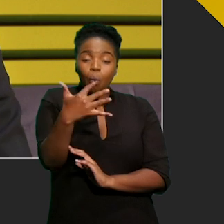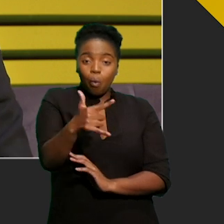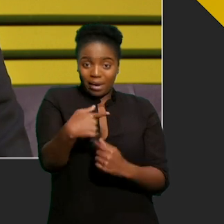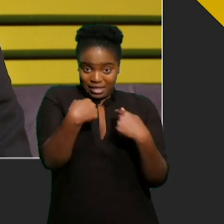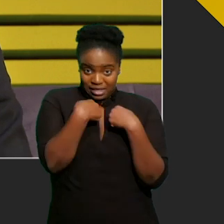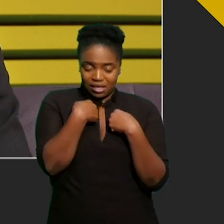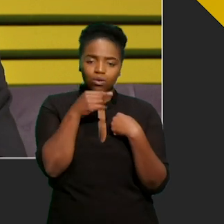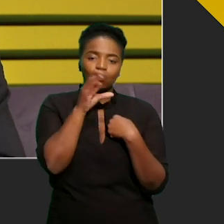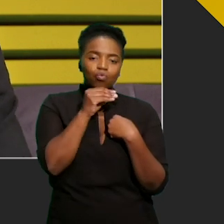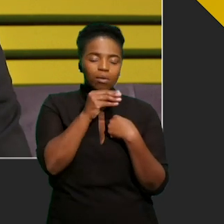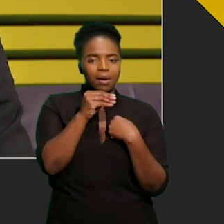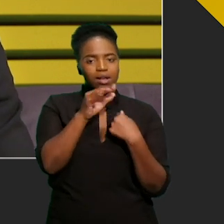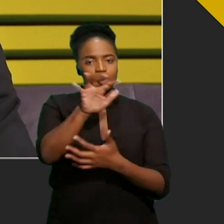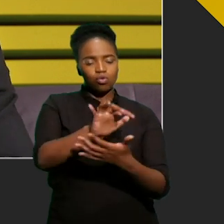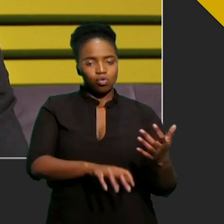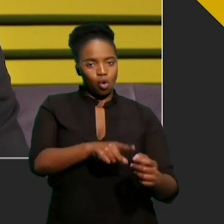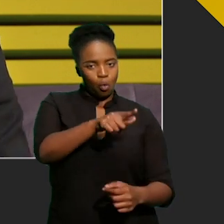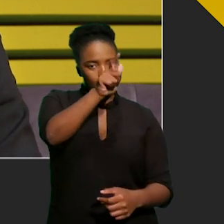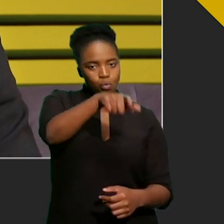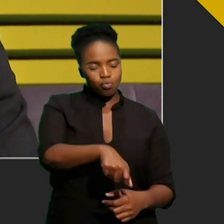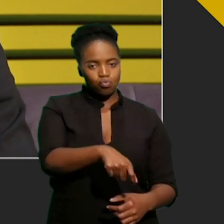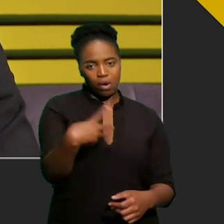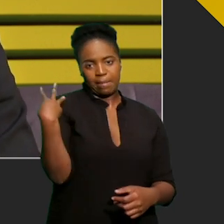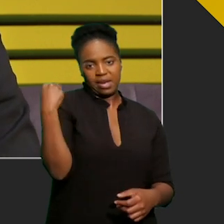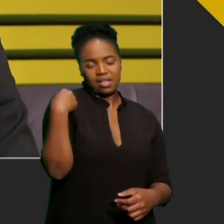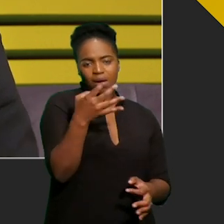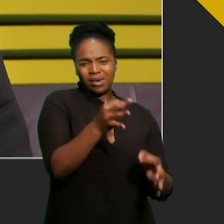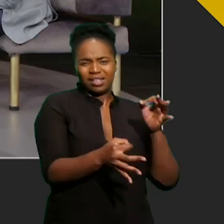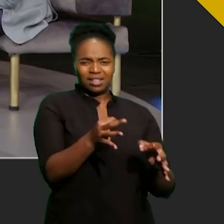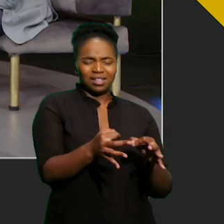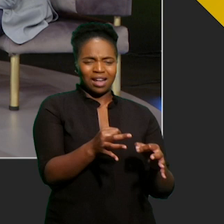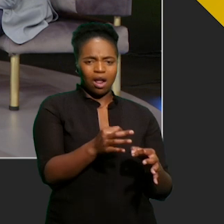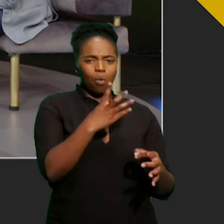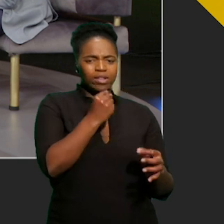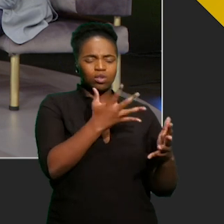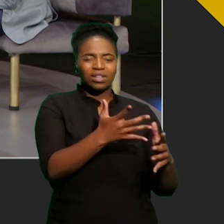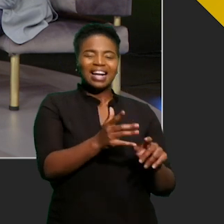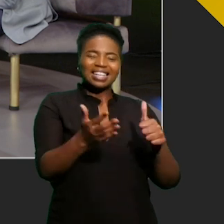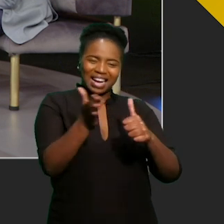How and how Dilori, this politician has done this. First of all, it's a short candidate.